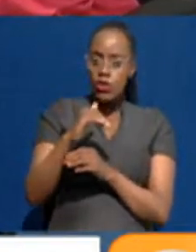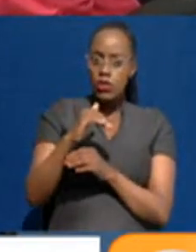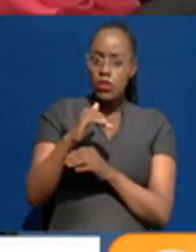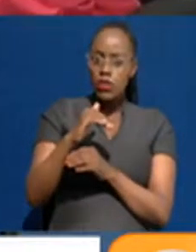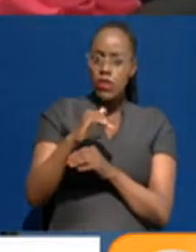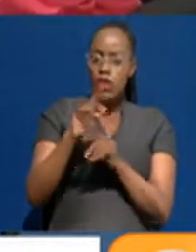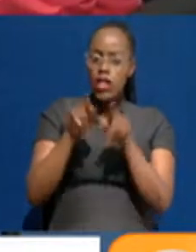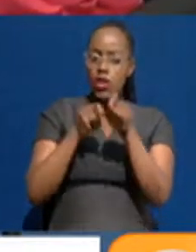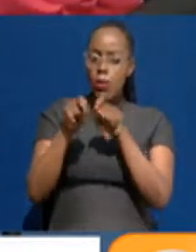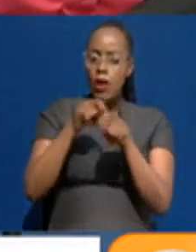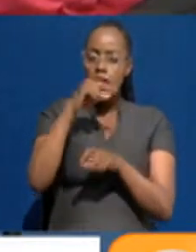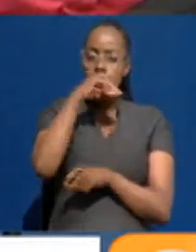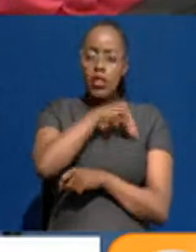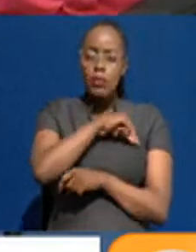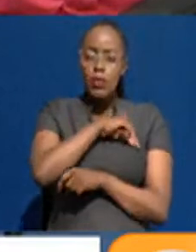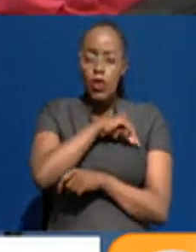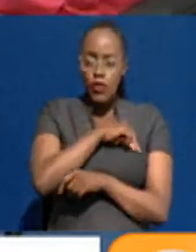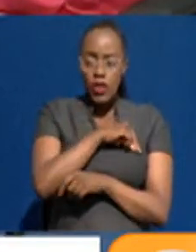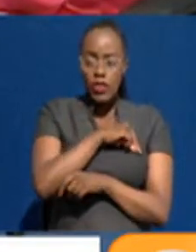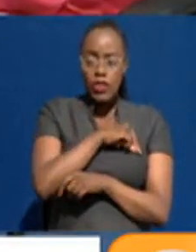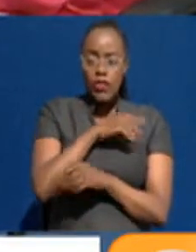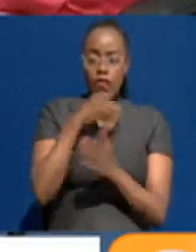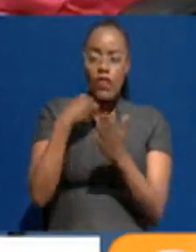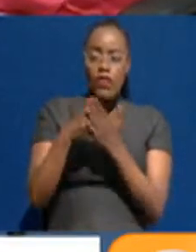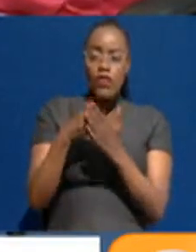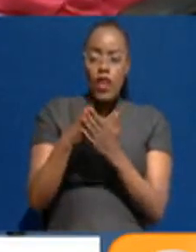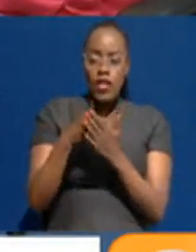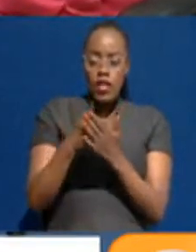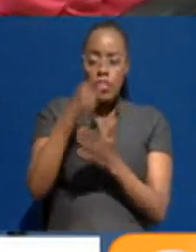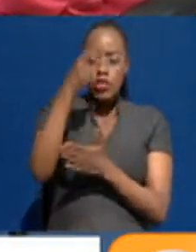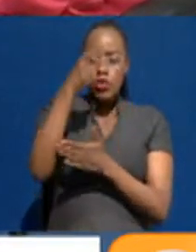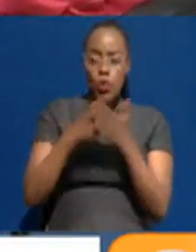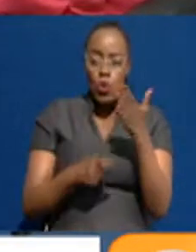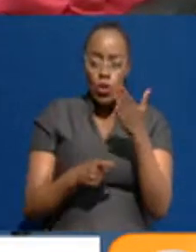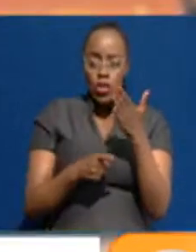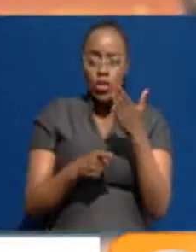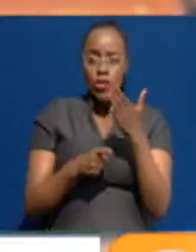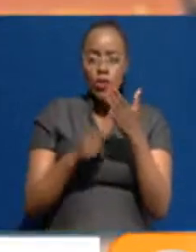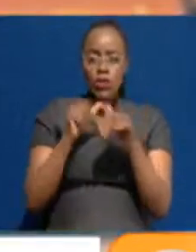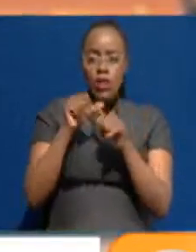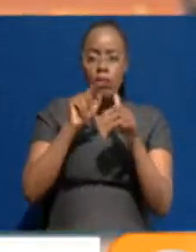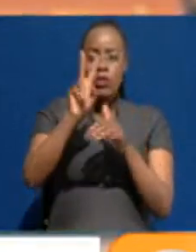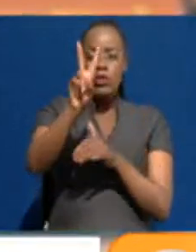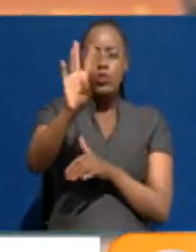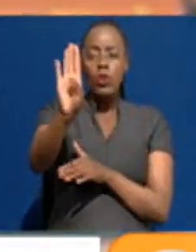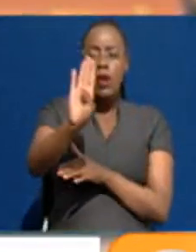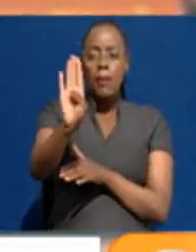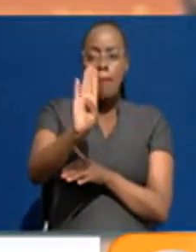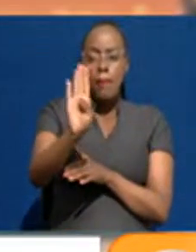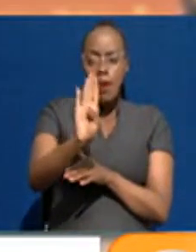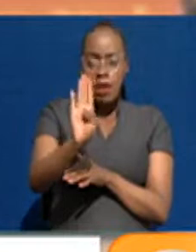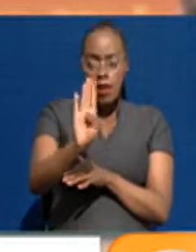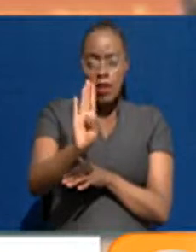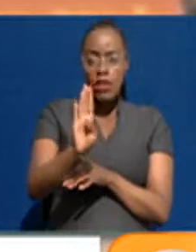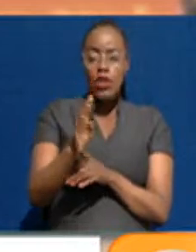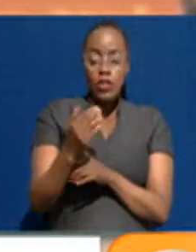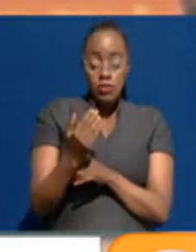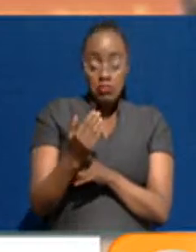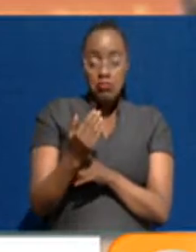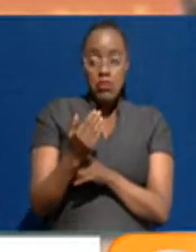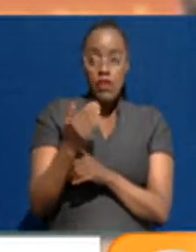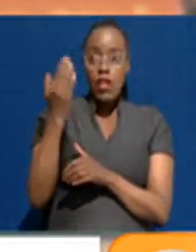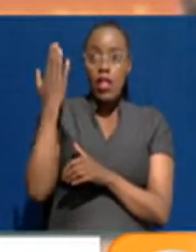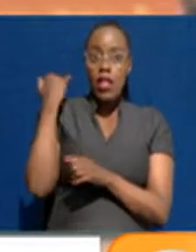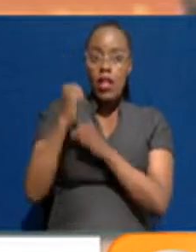Our operating profit before finance costs was 2 billion shillings, up from break even